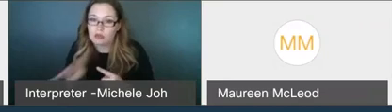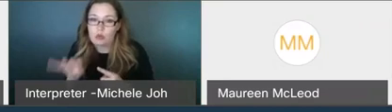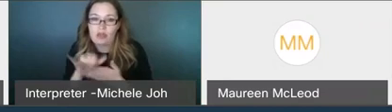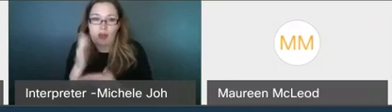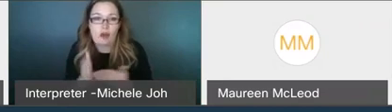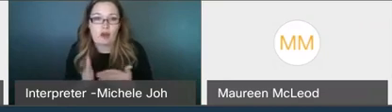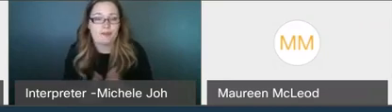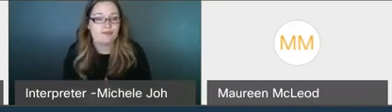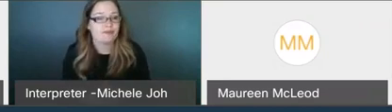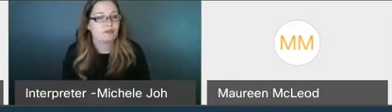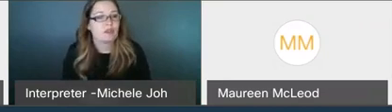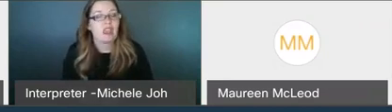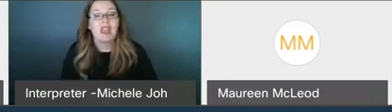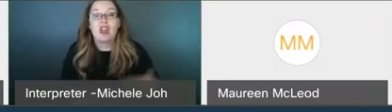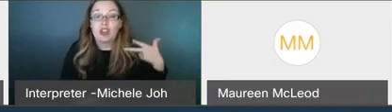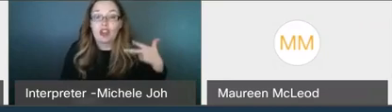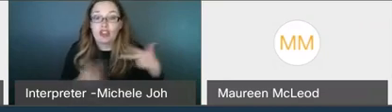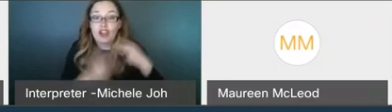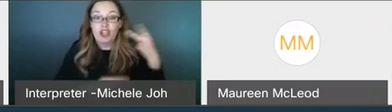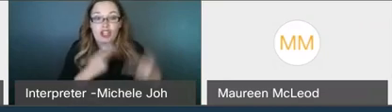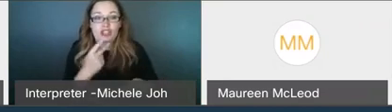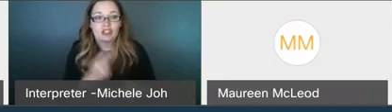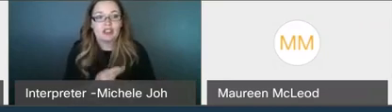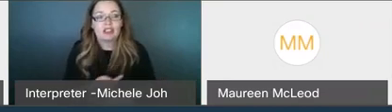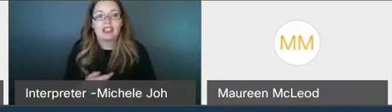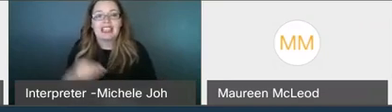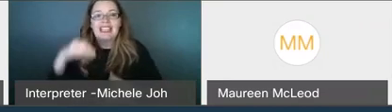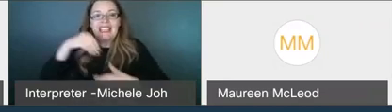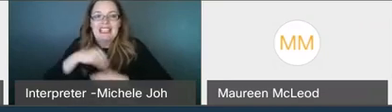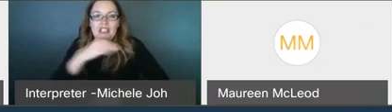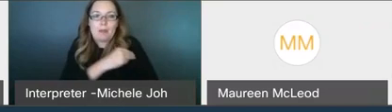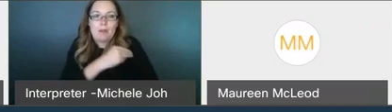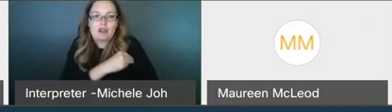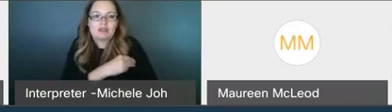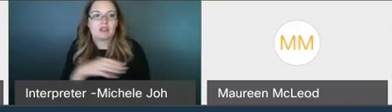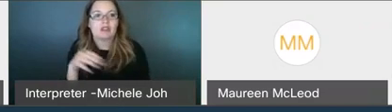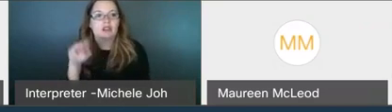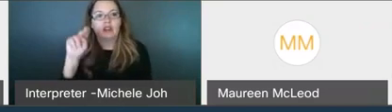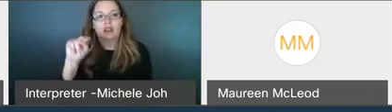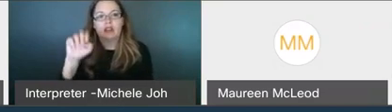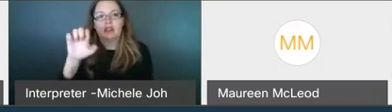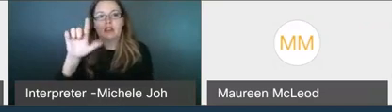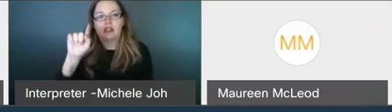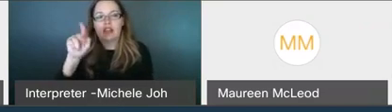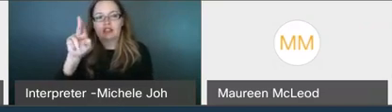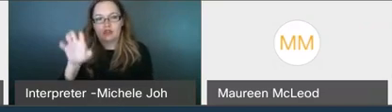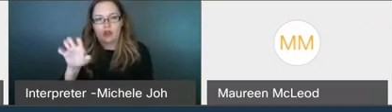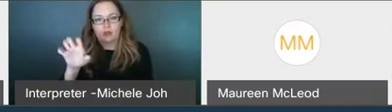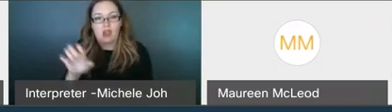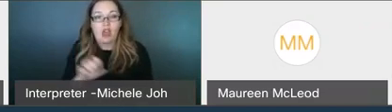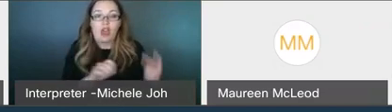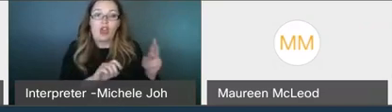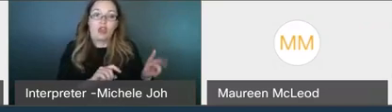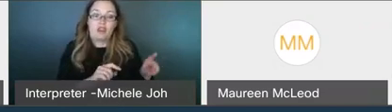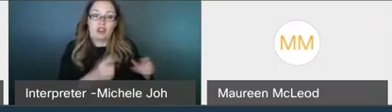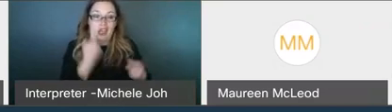The third medication I'm going to talk to you about is intramuscular naltrexone. It's Vivitrol, and that's the opposite of the first two. The first